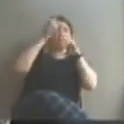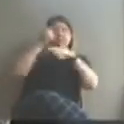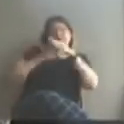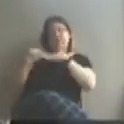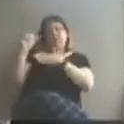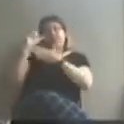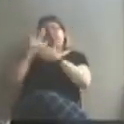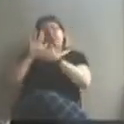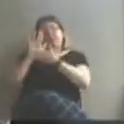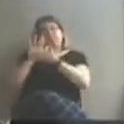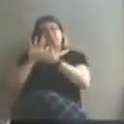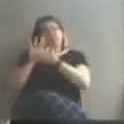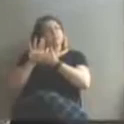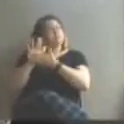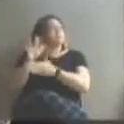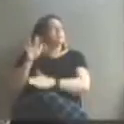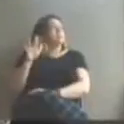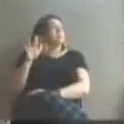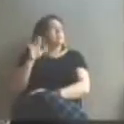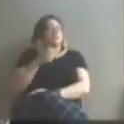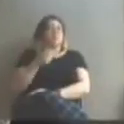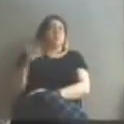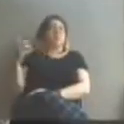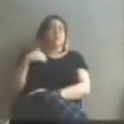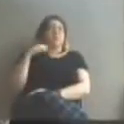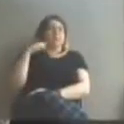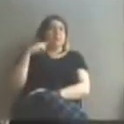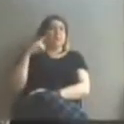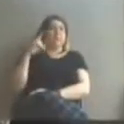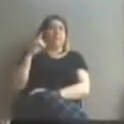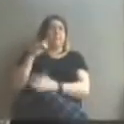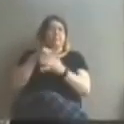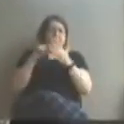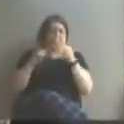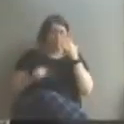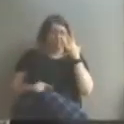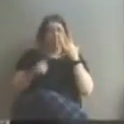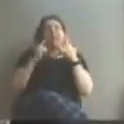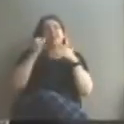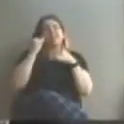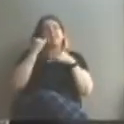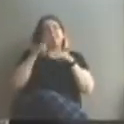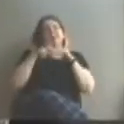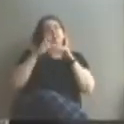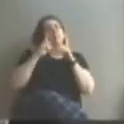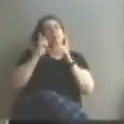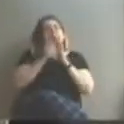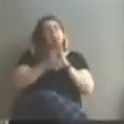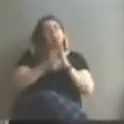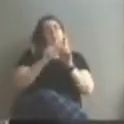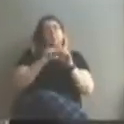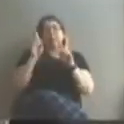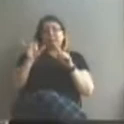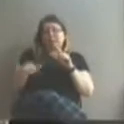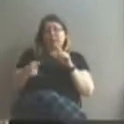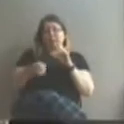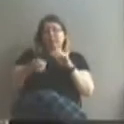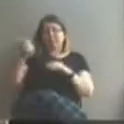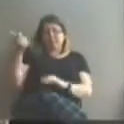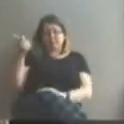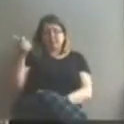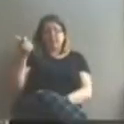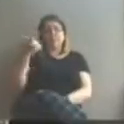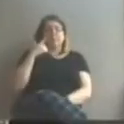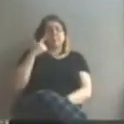academics. And there were several of those. I could think of several examples if I sit here for a while, but those were all taken off the table. Yes, that's